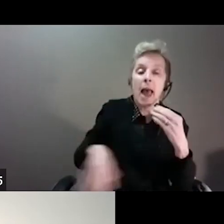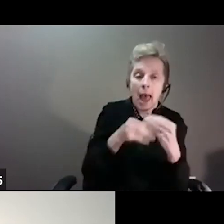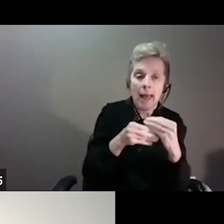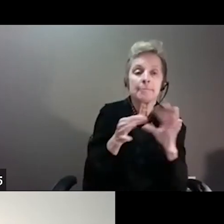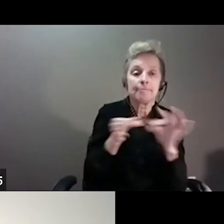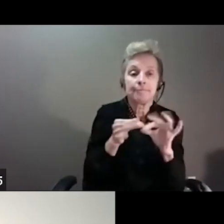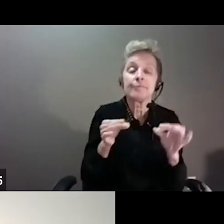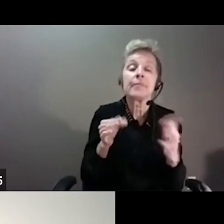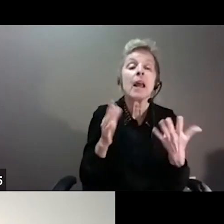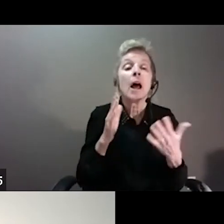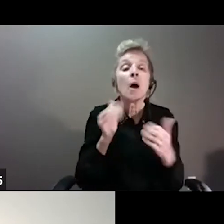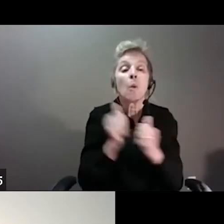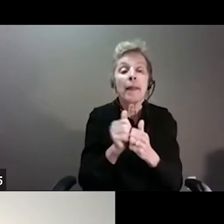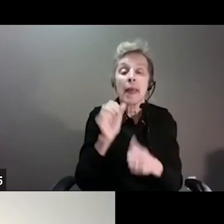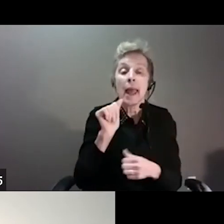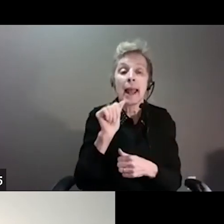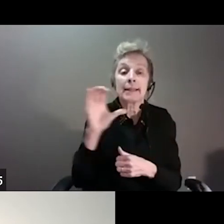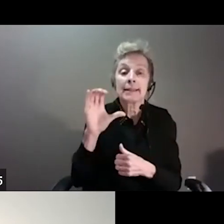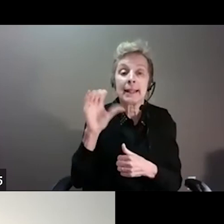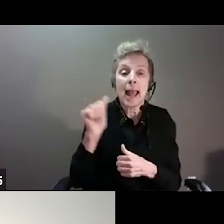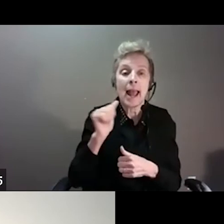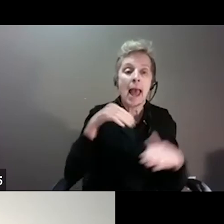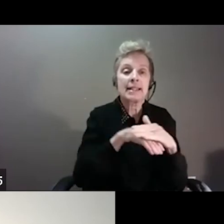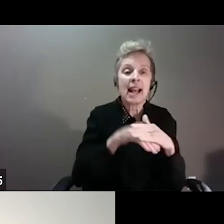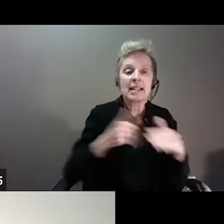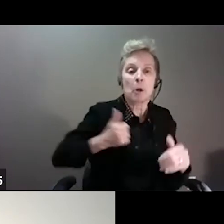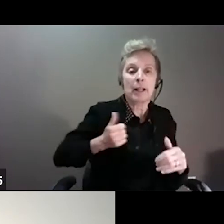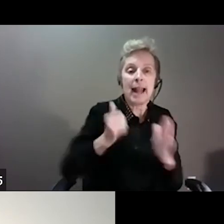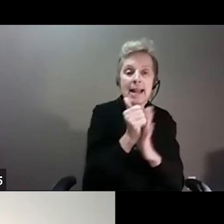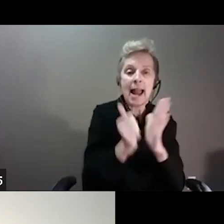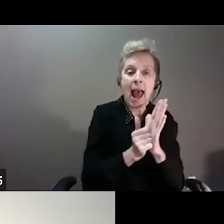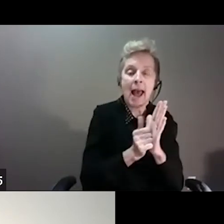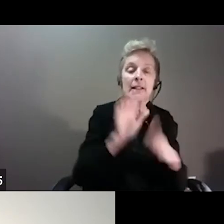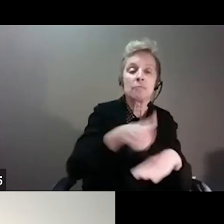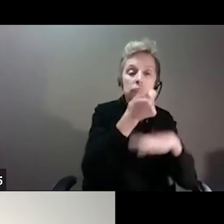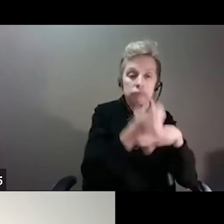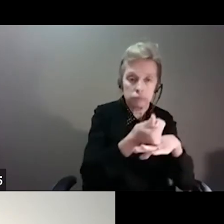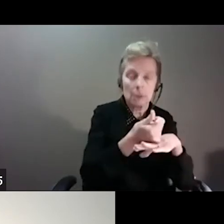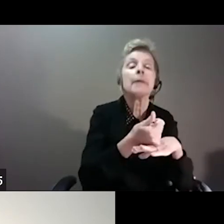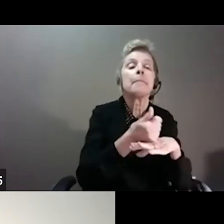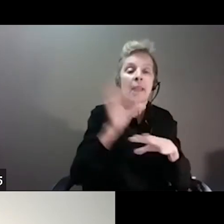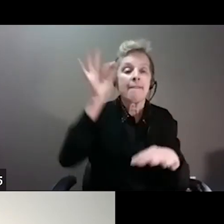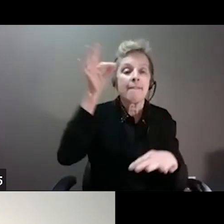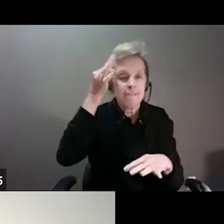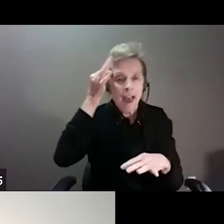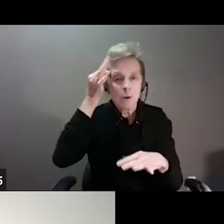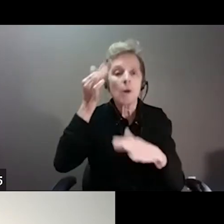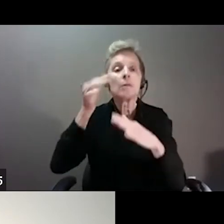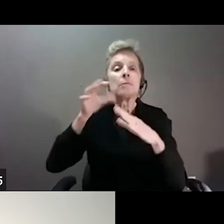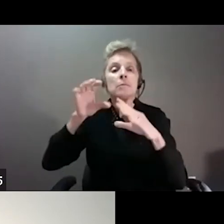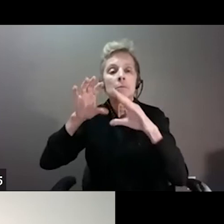implementation of the Accessibility Canada Act, that federally regulated entities will be